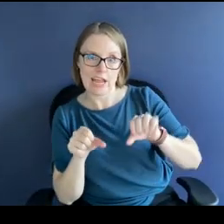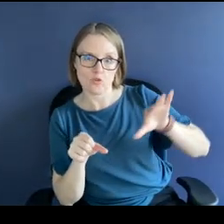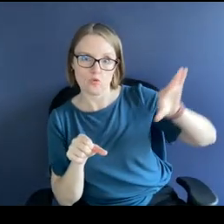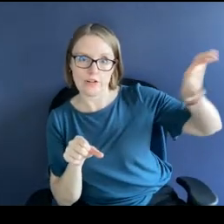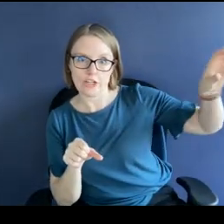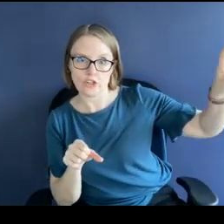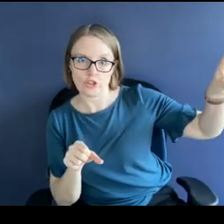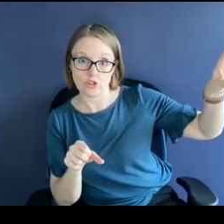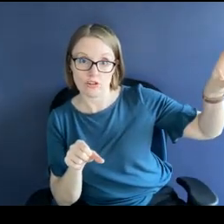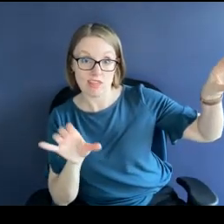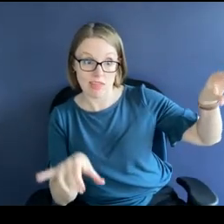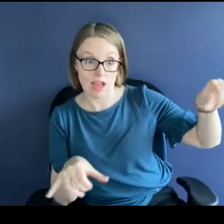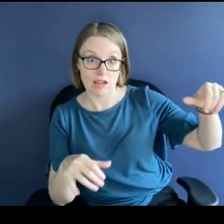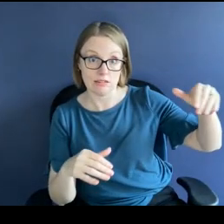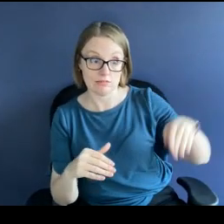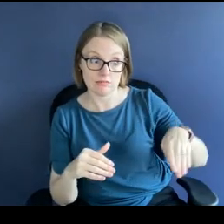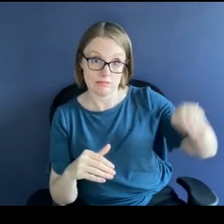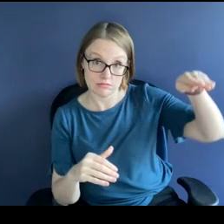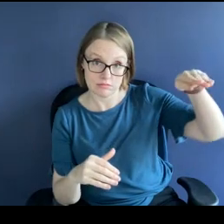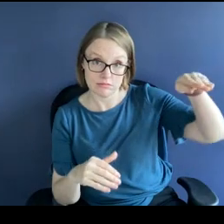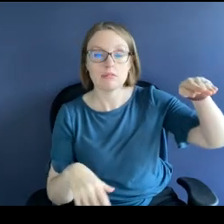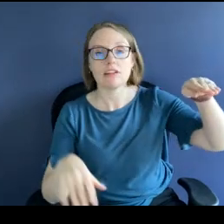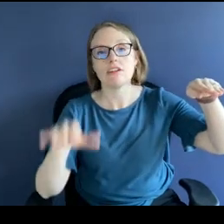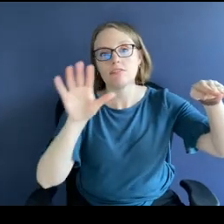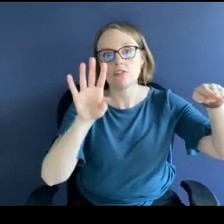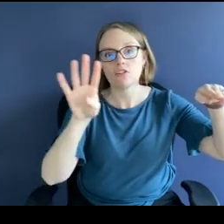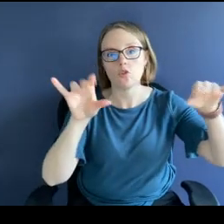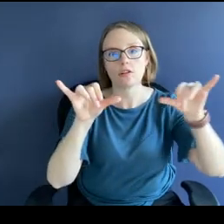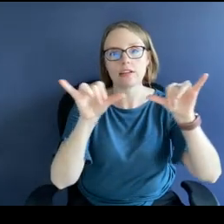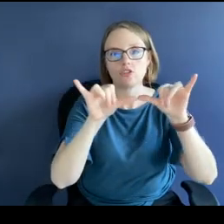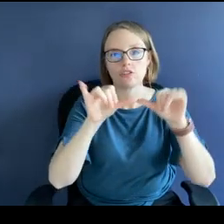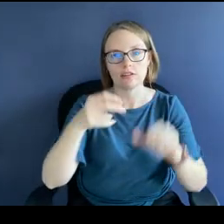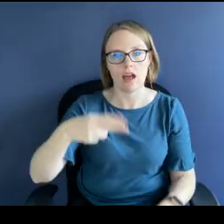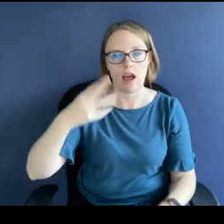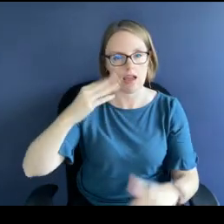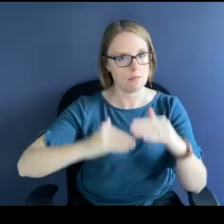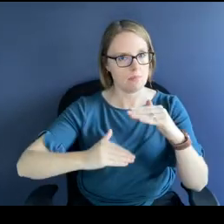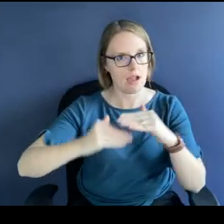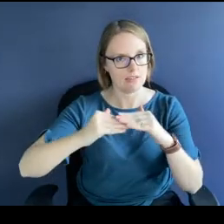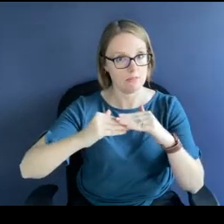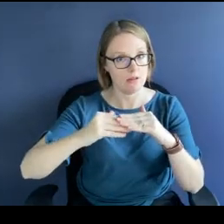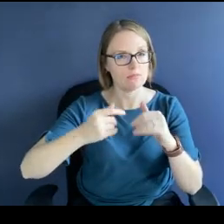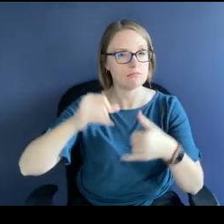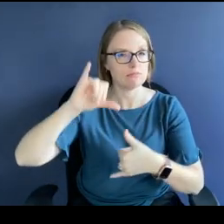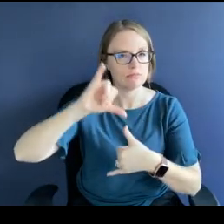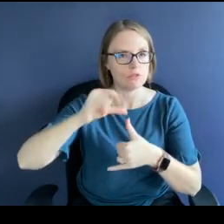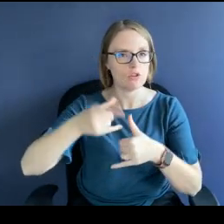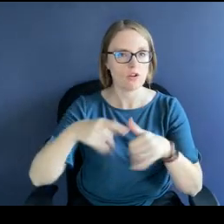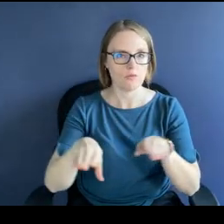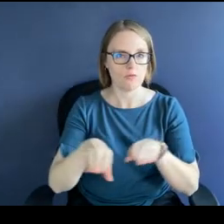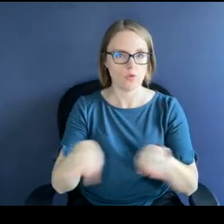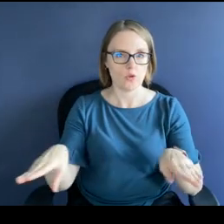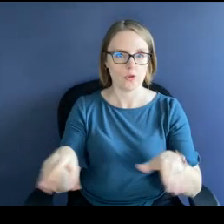at 54 inches maximum height from the floor.